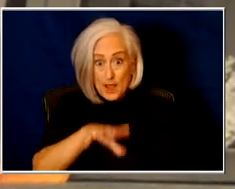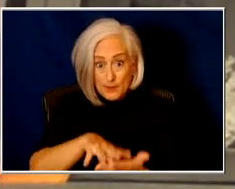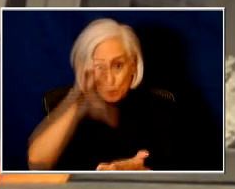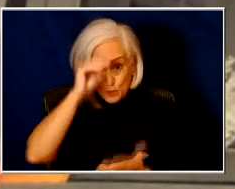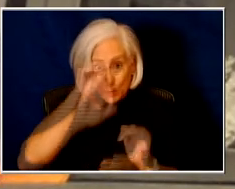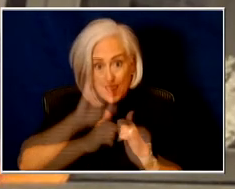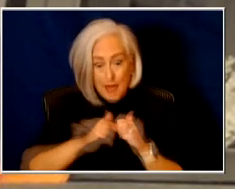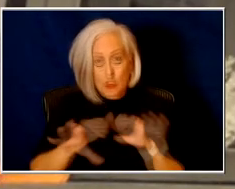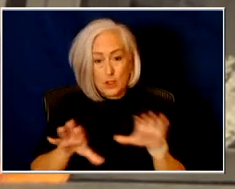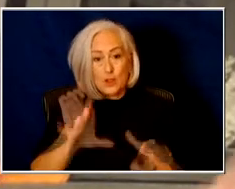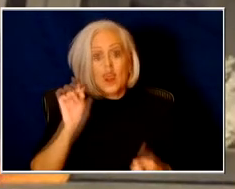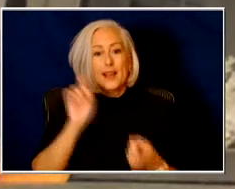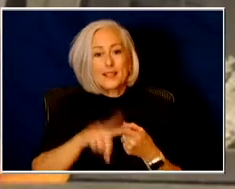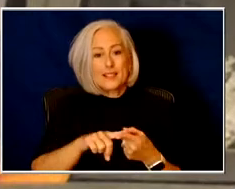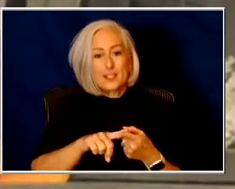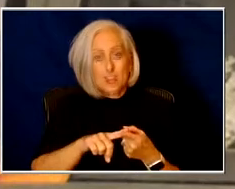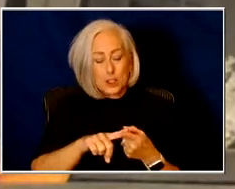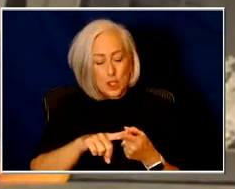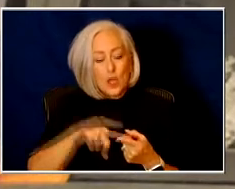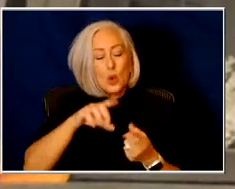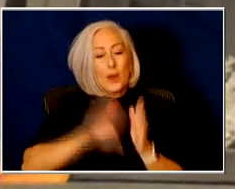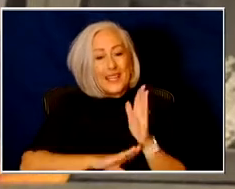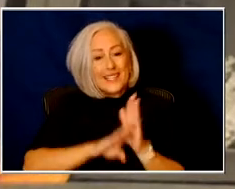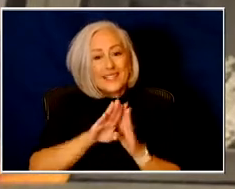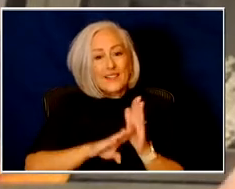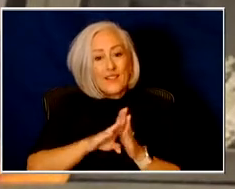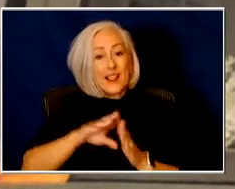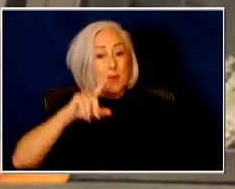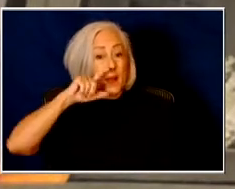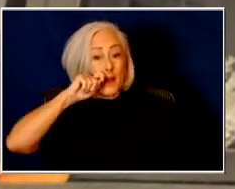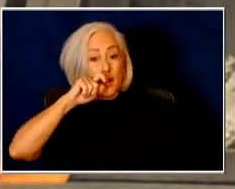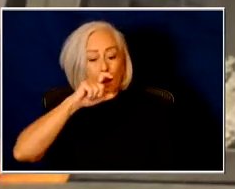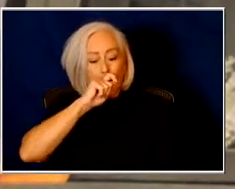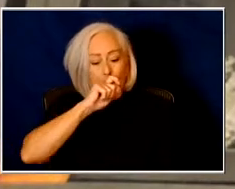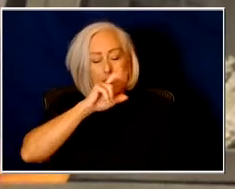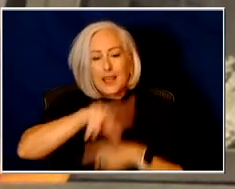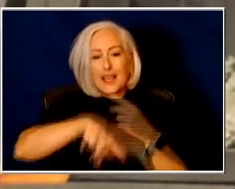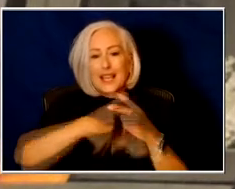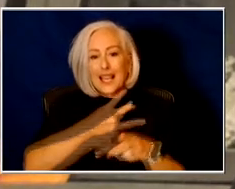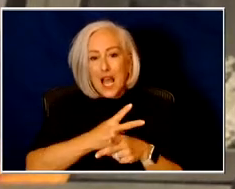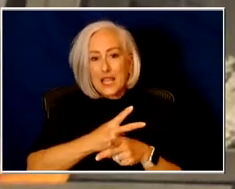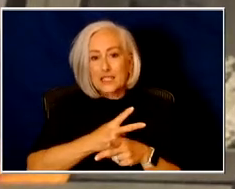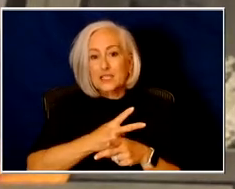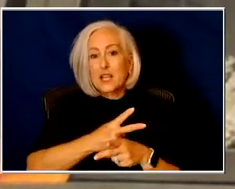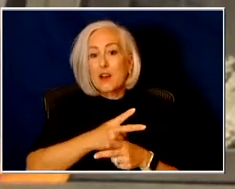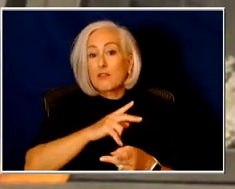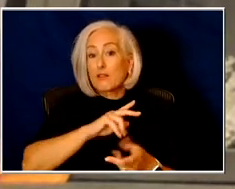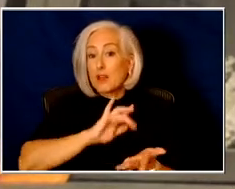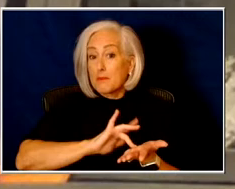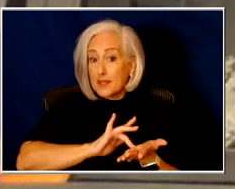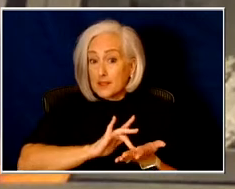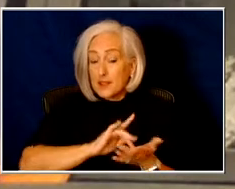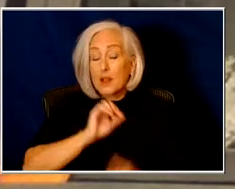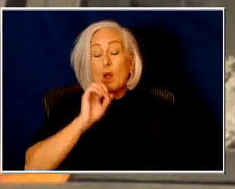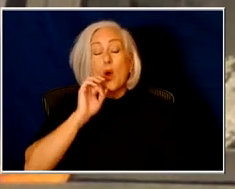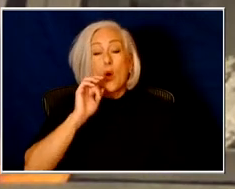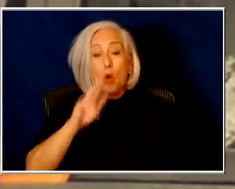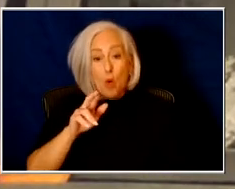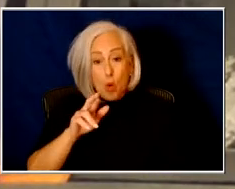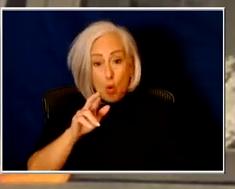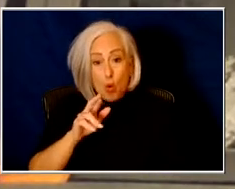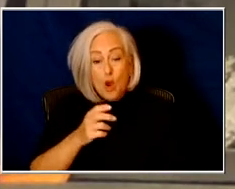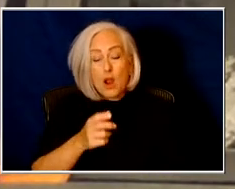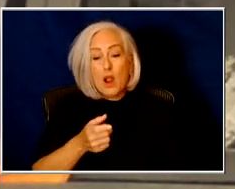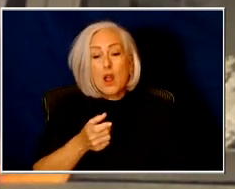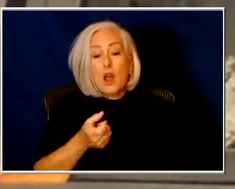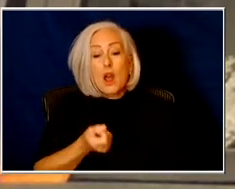based vaccines like nasal spray or oral tablet vaccines um so so there's Nuance